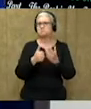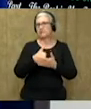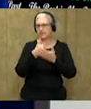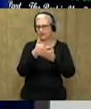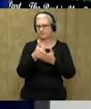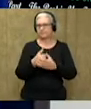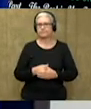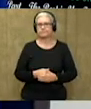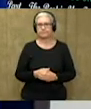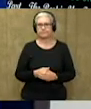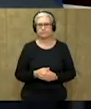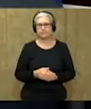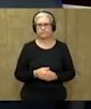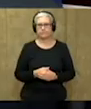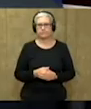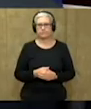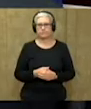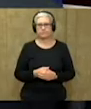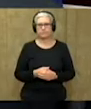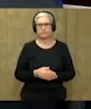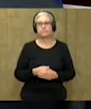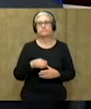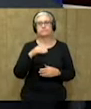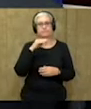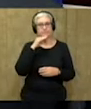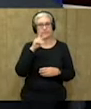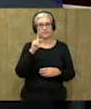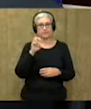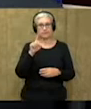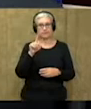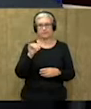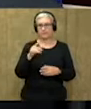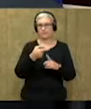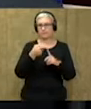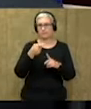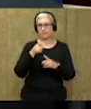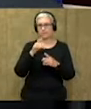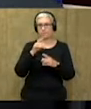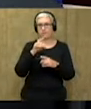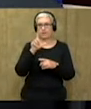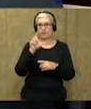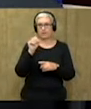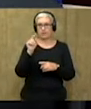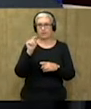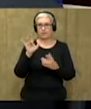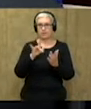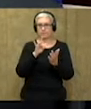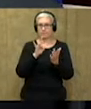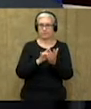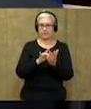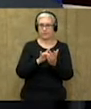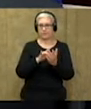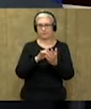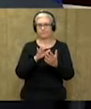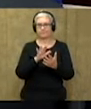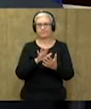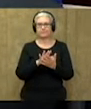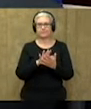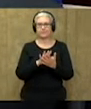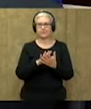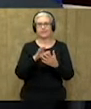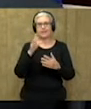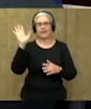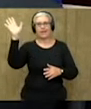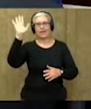area. And as Ms. Carbo said, I'm Kimberly Kelly from Lott Middle School, bringing you greetings. Hello to my Wildcat family and to everyone that's